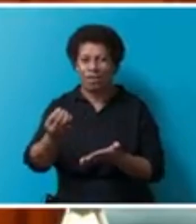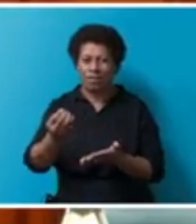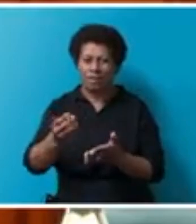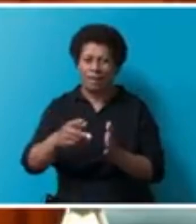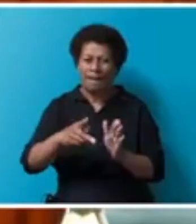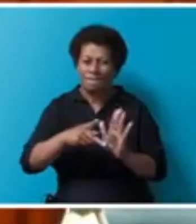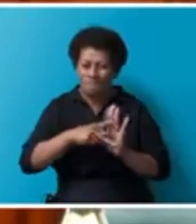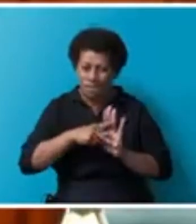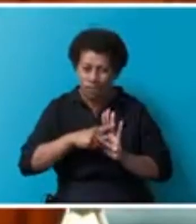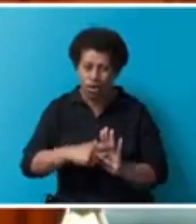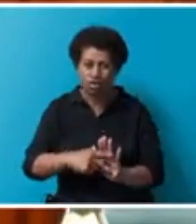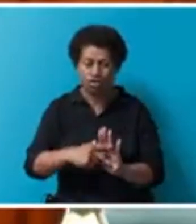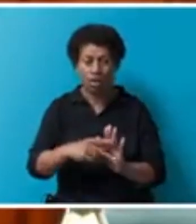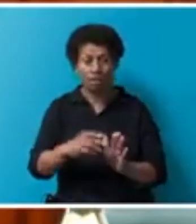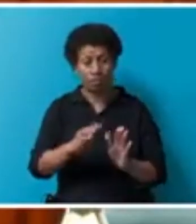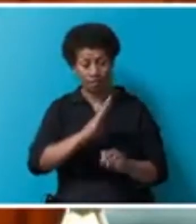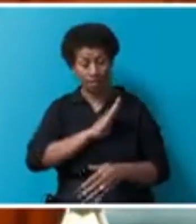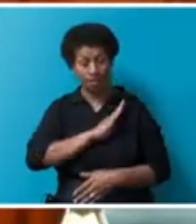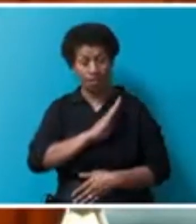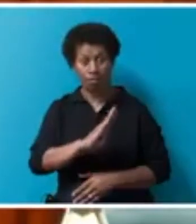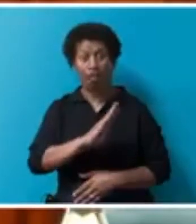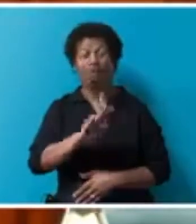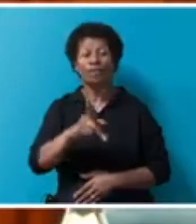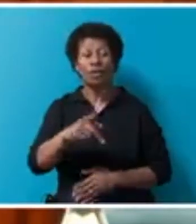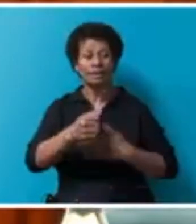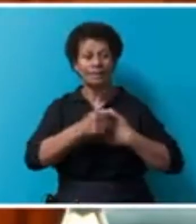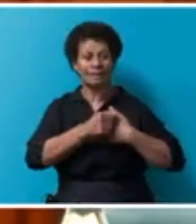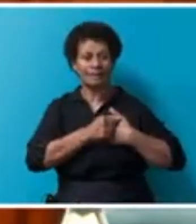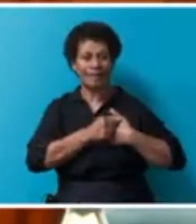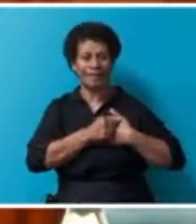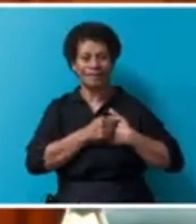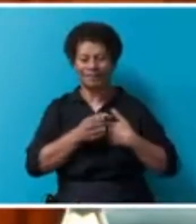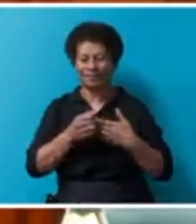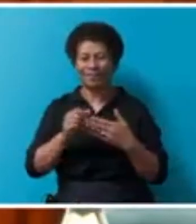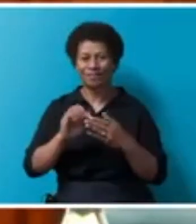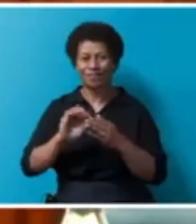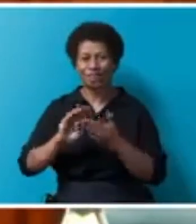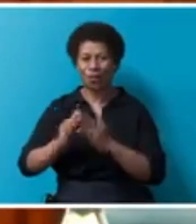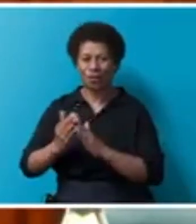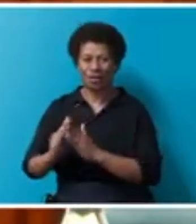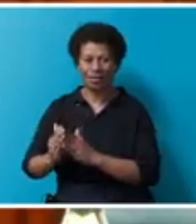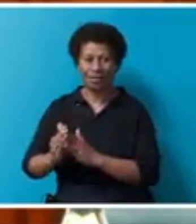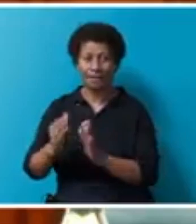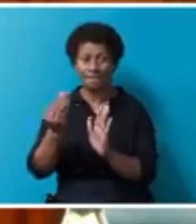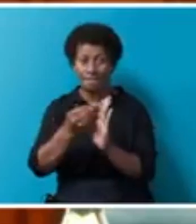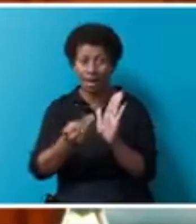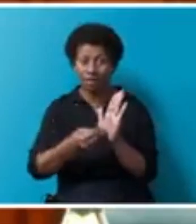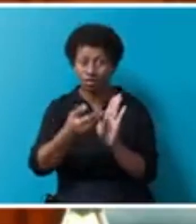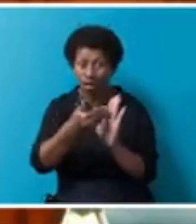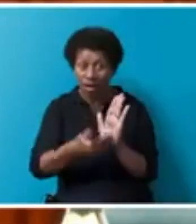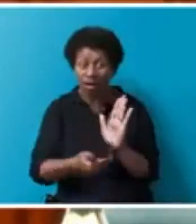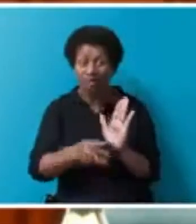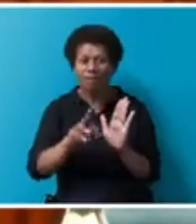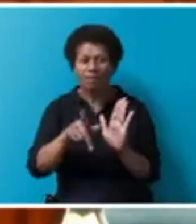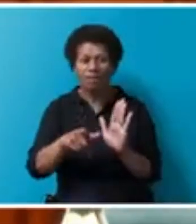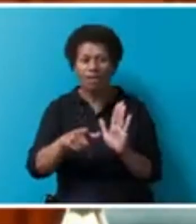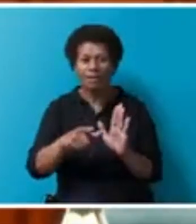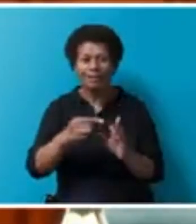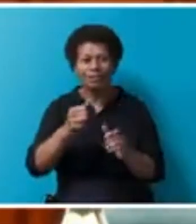deliberate decisions are essential for safeguarding our community. This budget is rooted in good